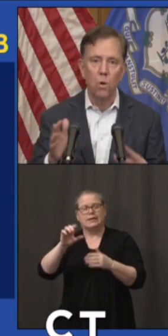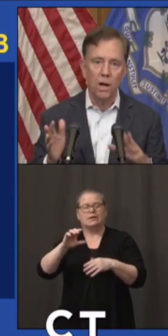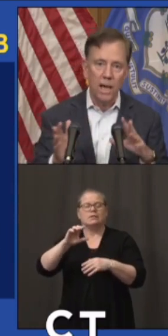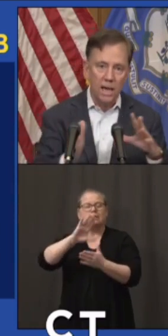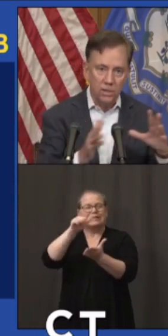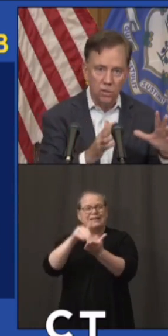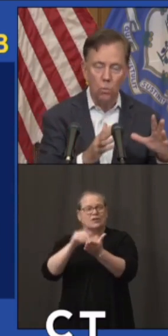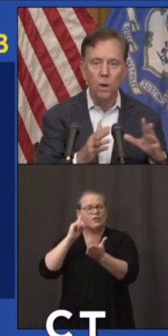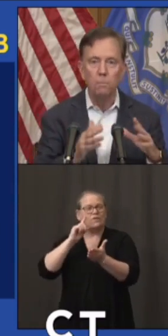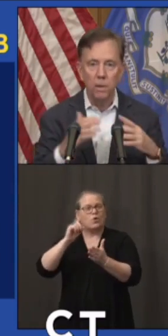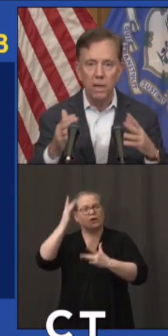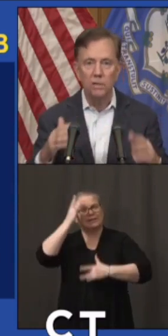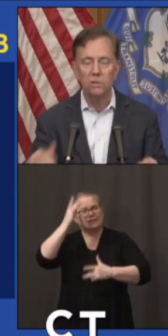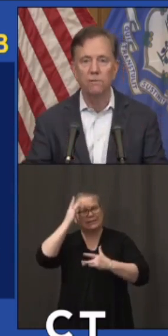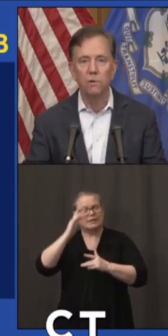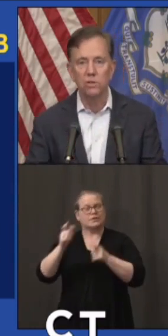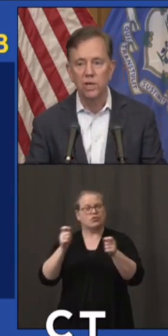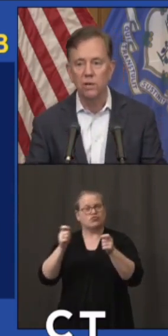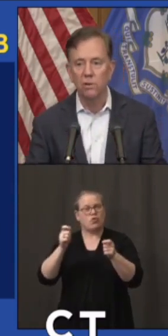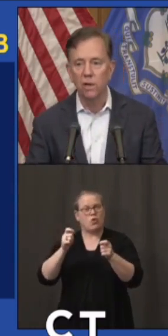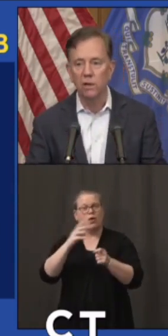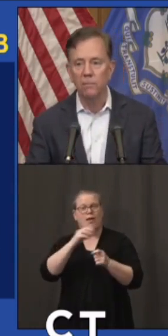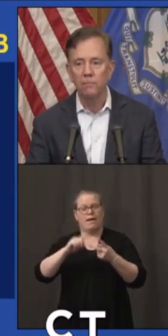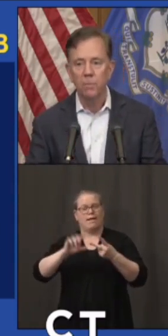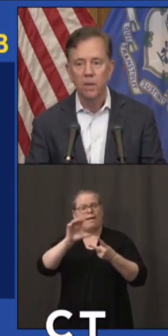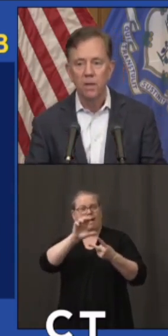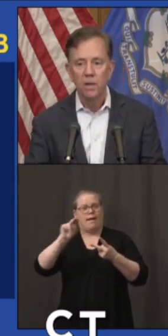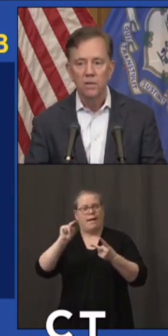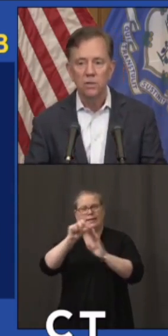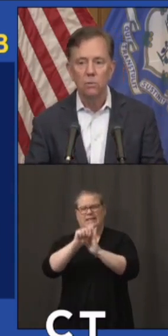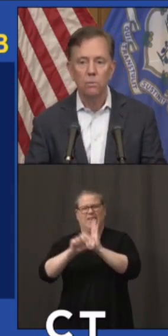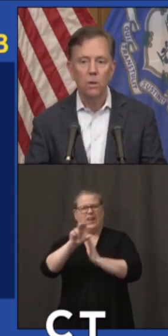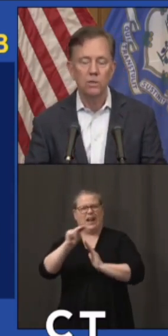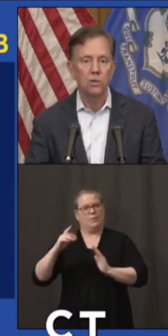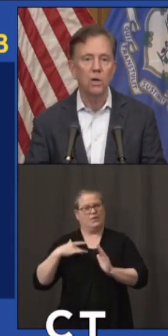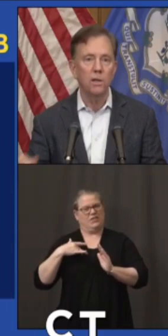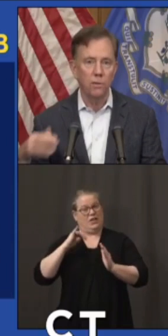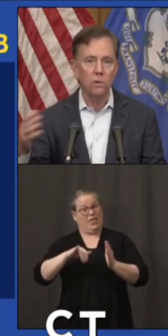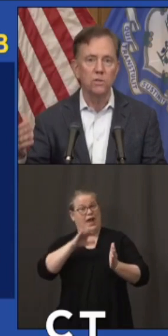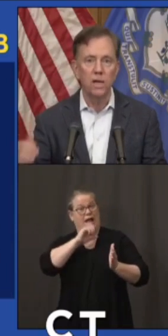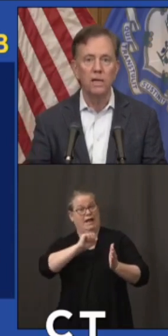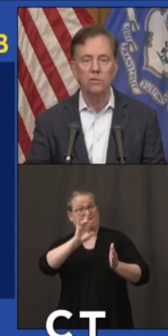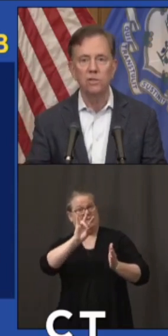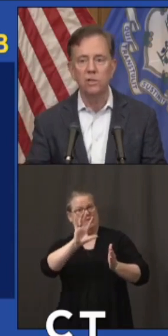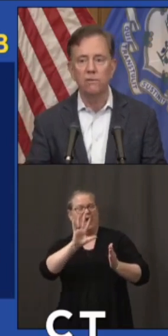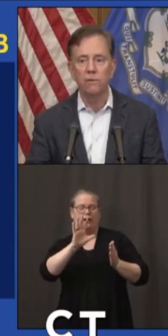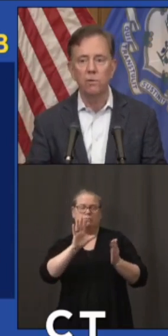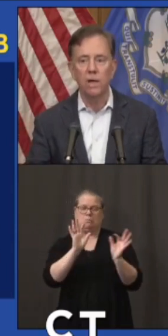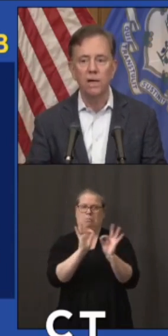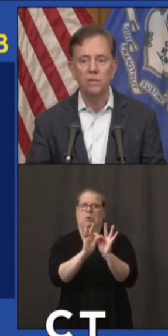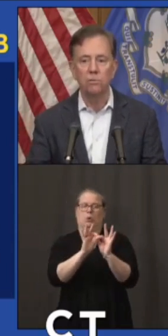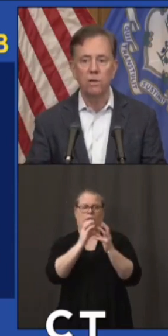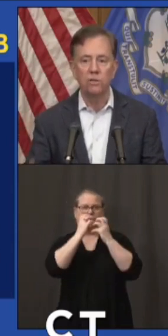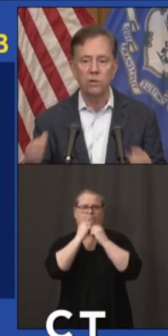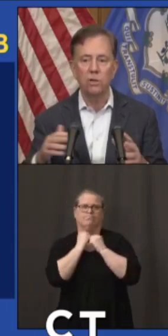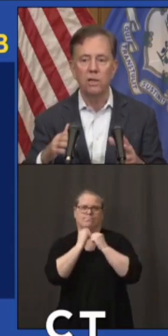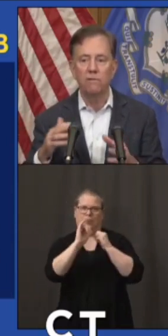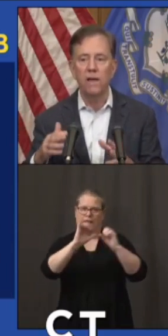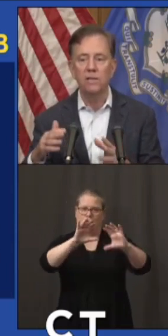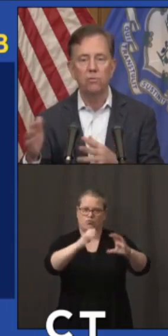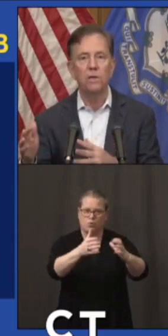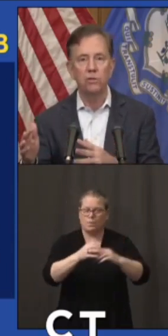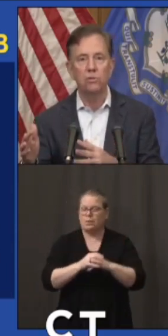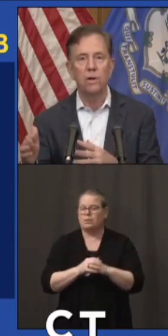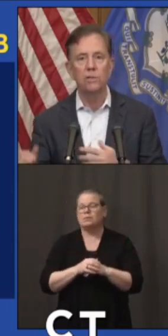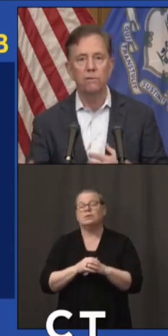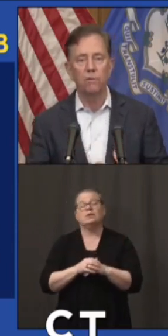just the 1A to the 1B as the first tier there. So look, starting Thursday, just in a few days, we're going to start the